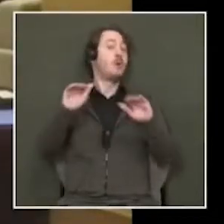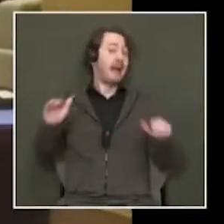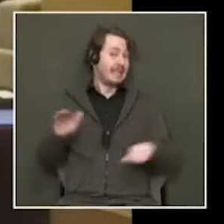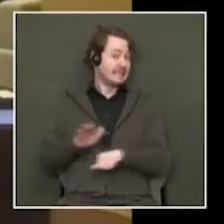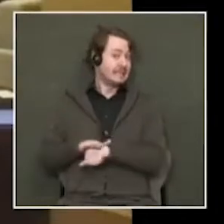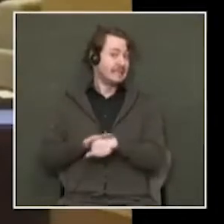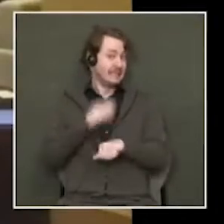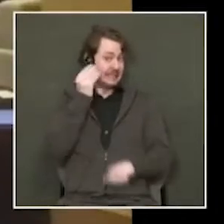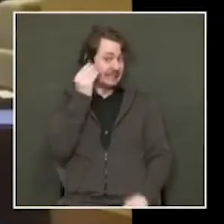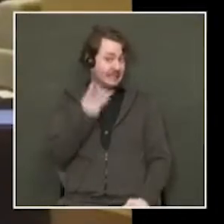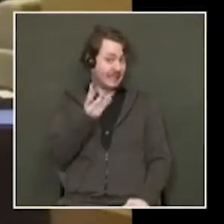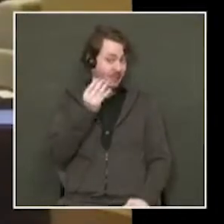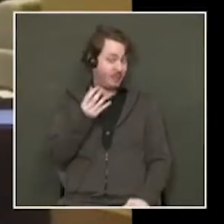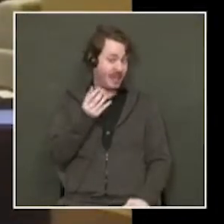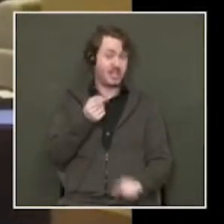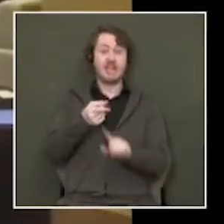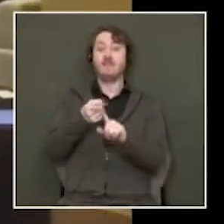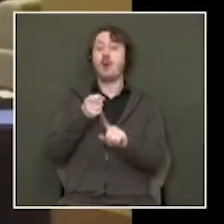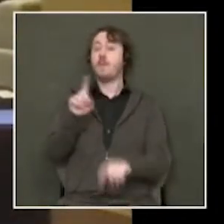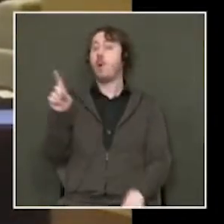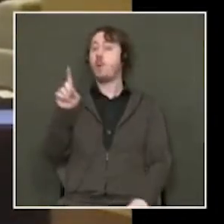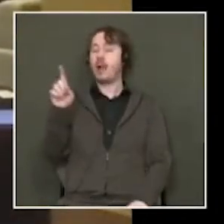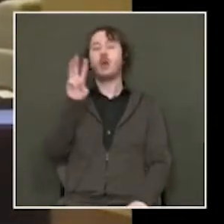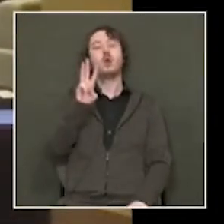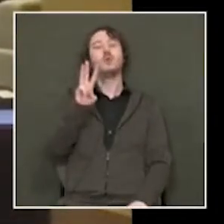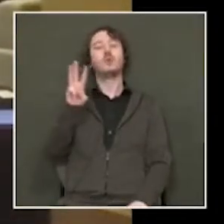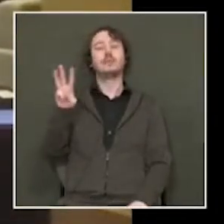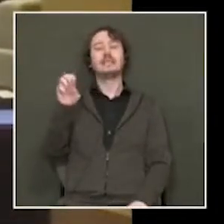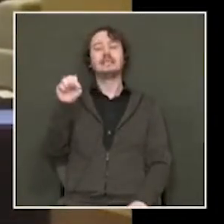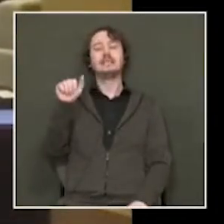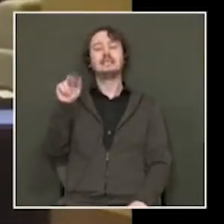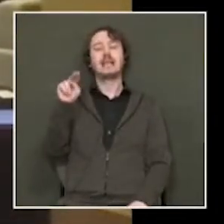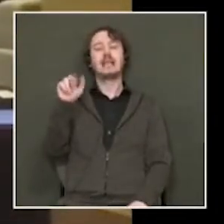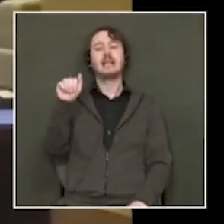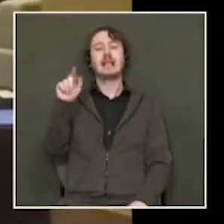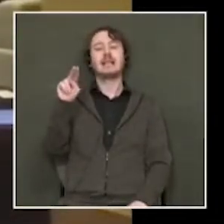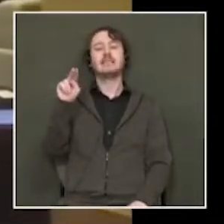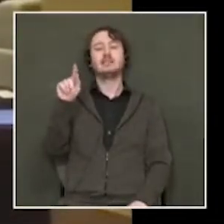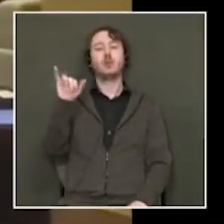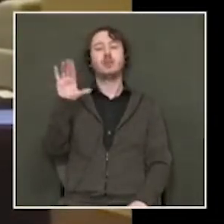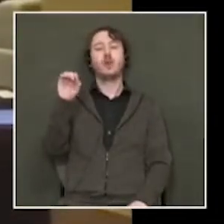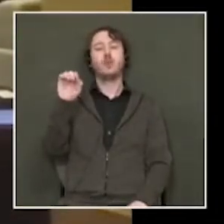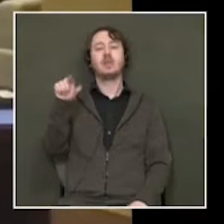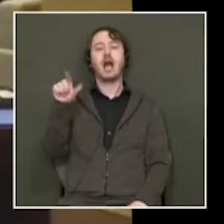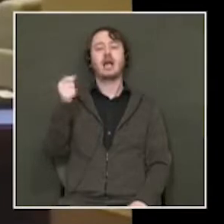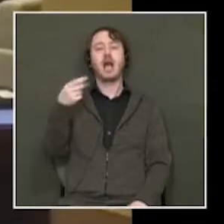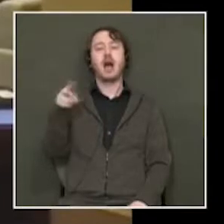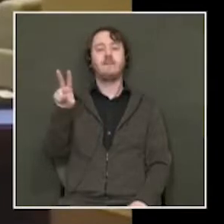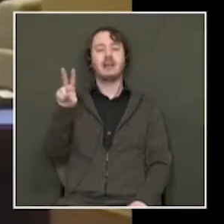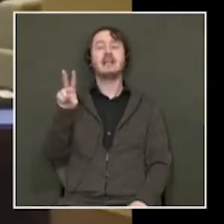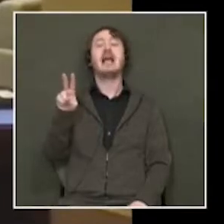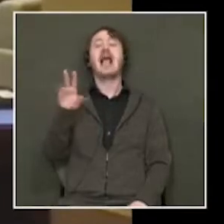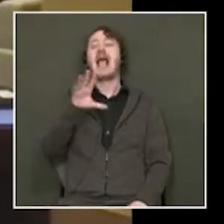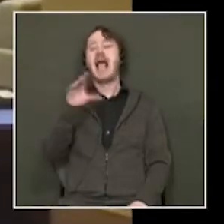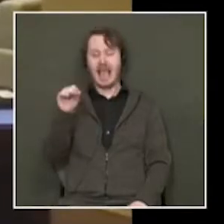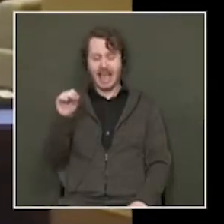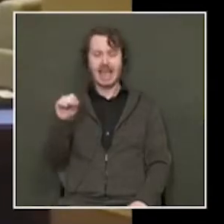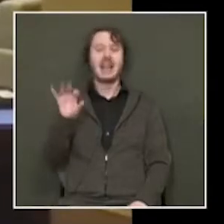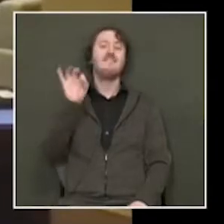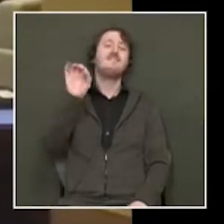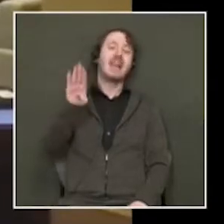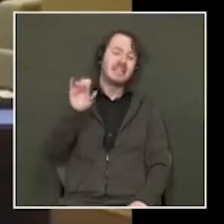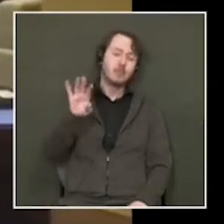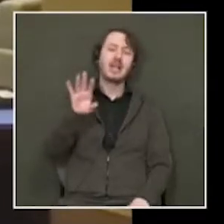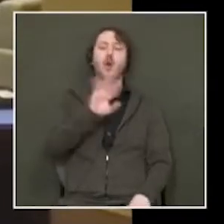this information is located at our website, sanantonio.gov, and our social media pages, and we'll continue to update